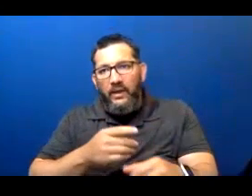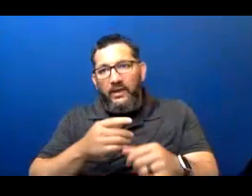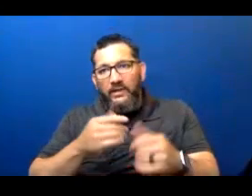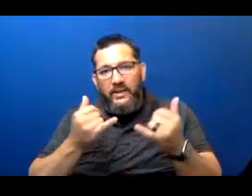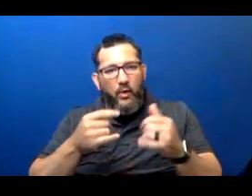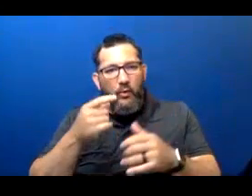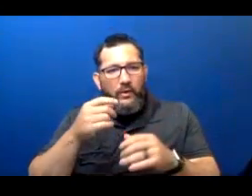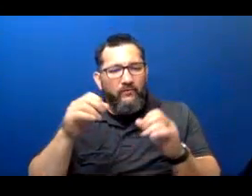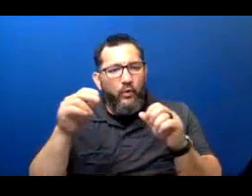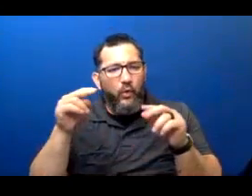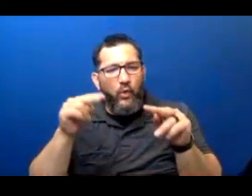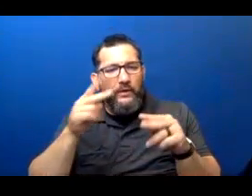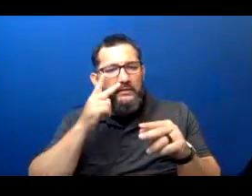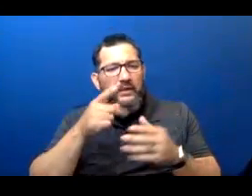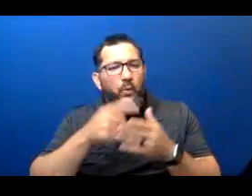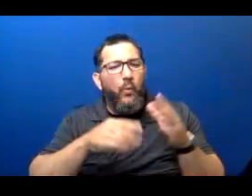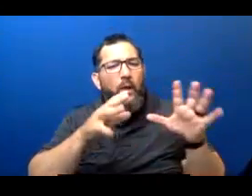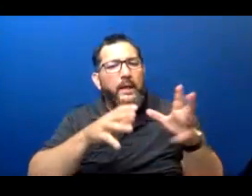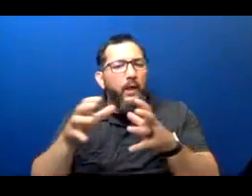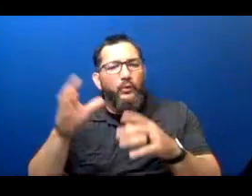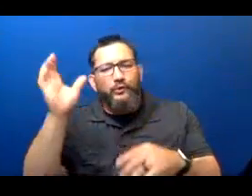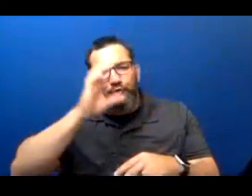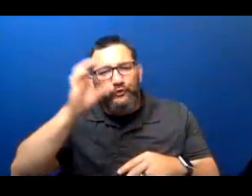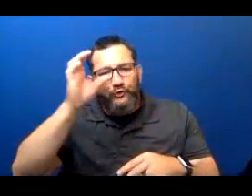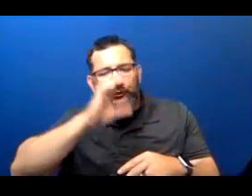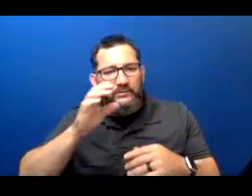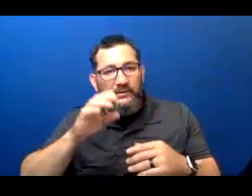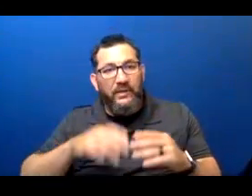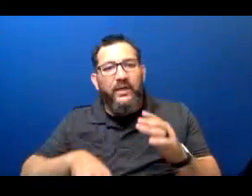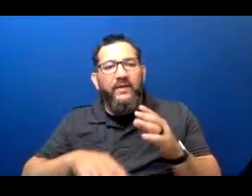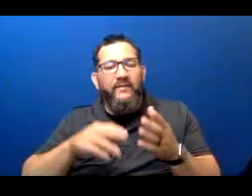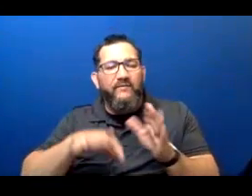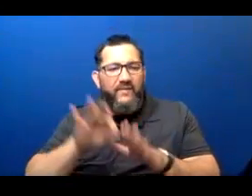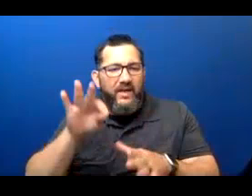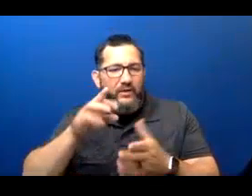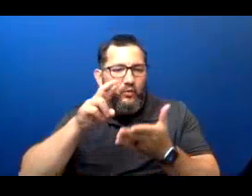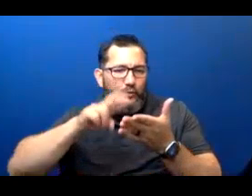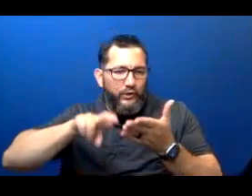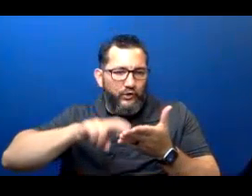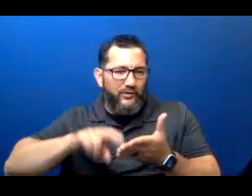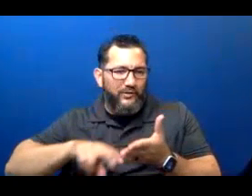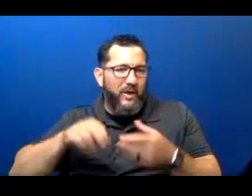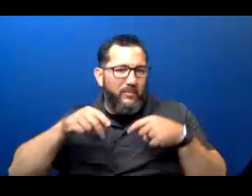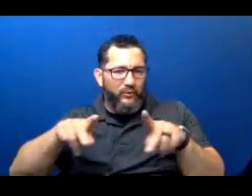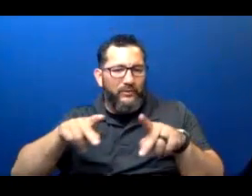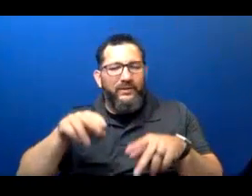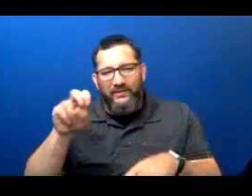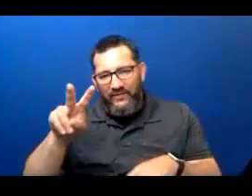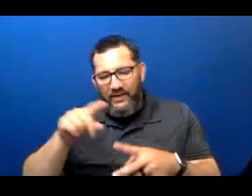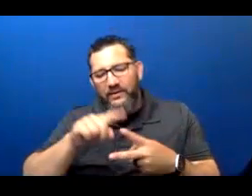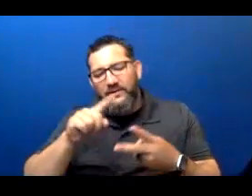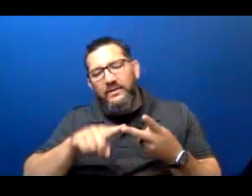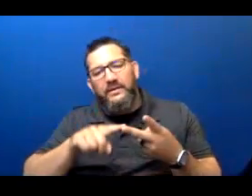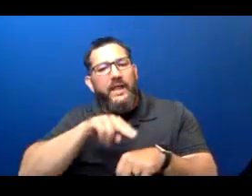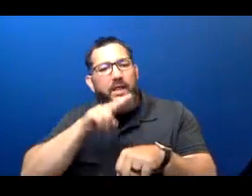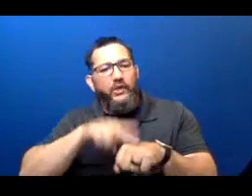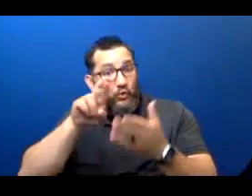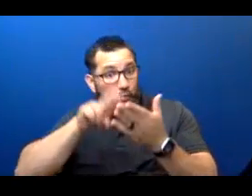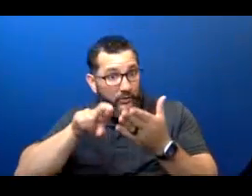now search under research opportunities in Nevada, national research